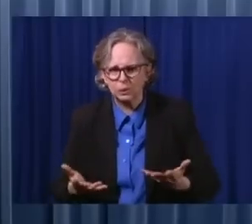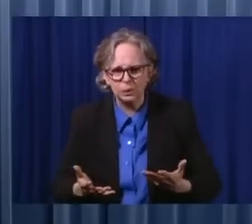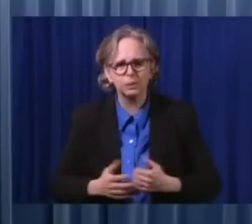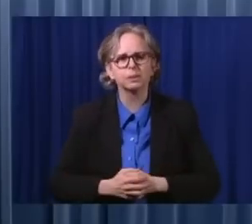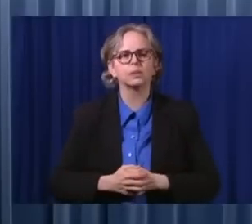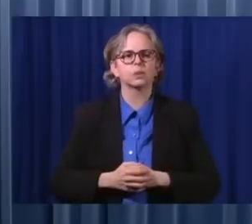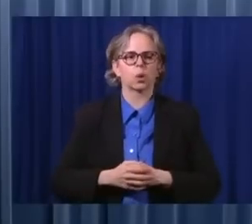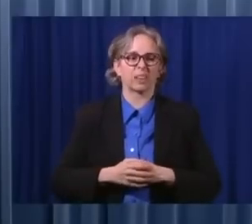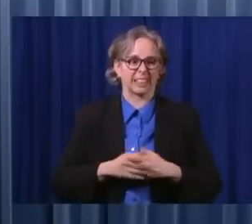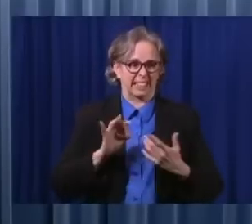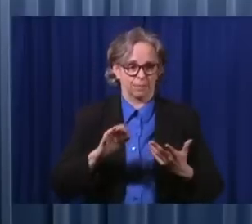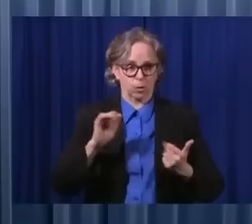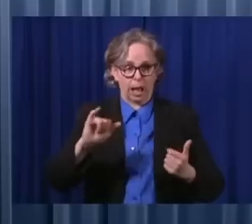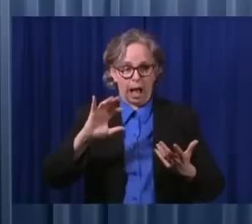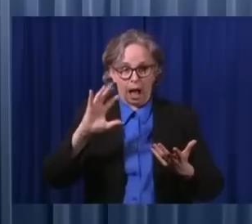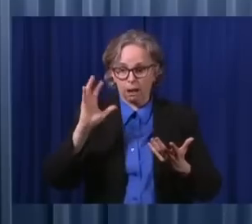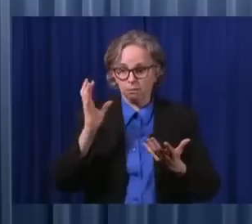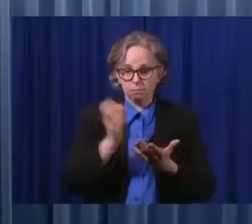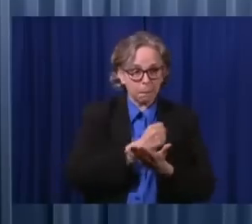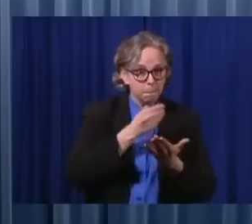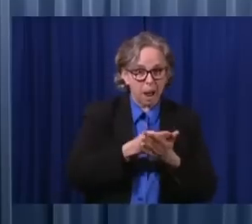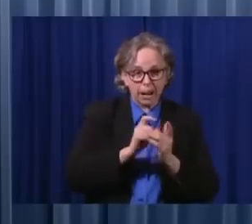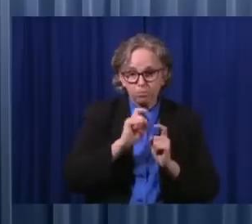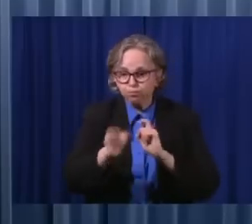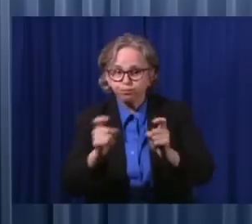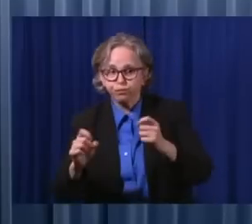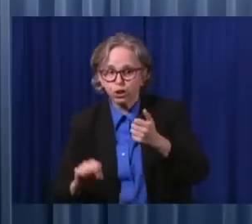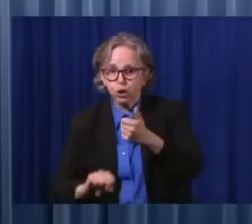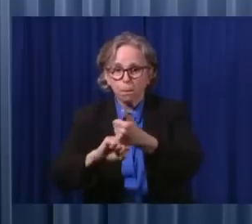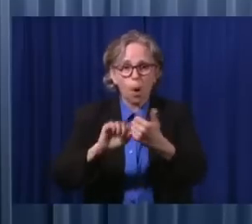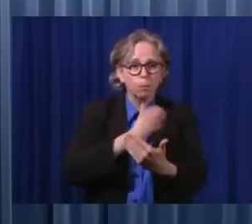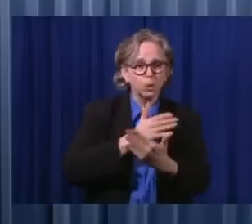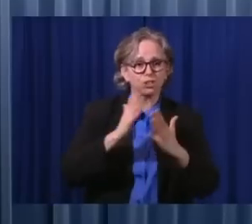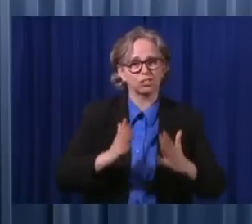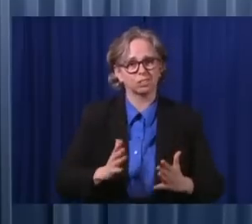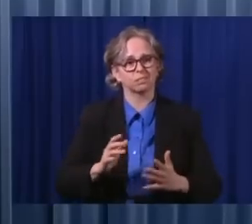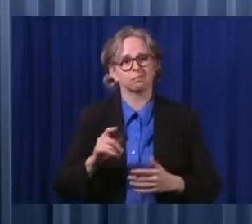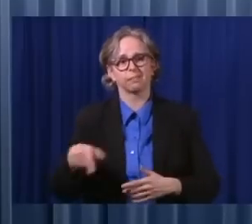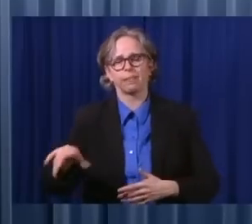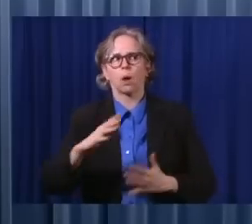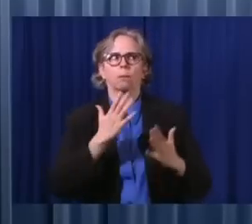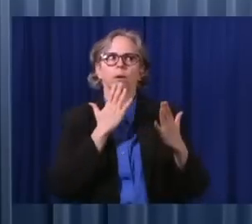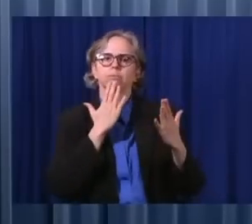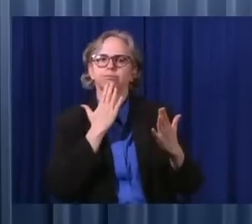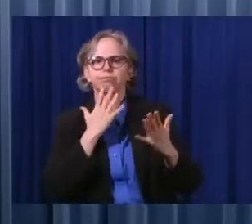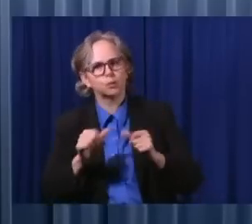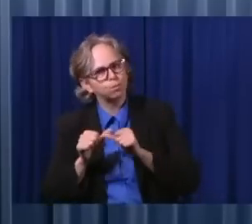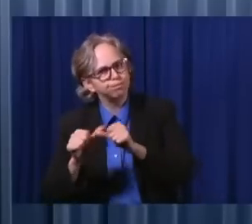you can donate to help our musicians during these times, I know it will go a long way to help them. And let's listen